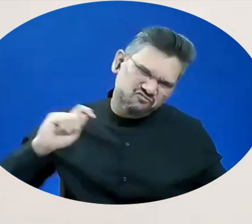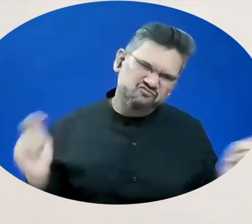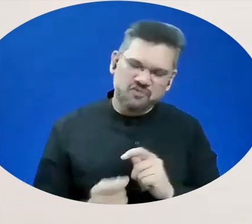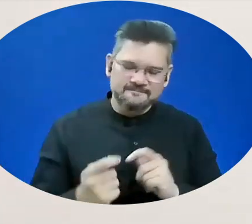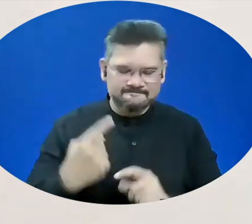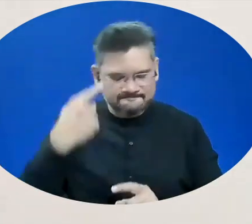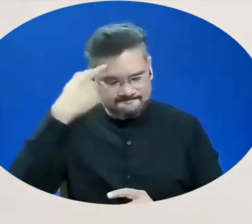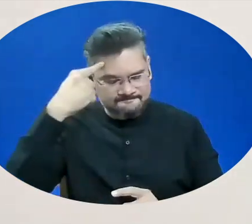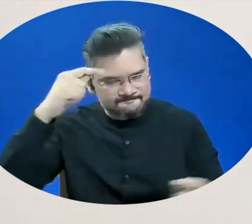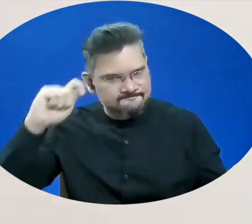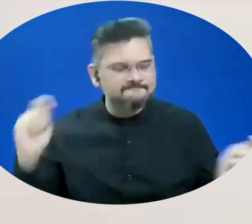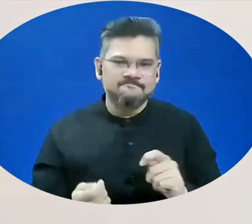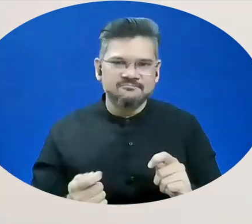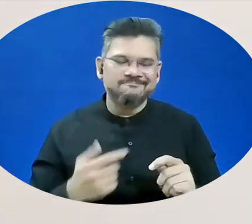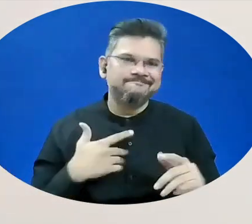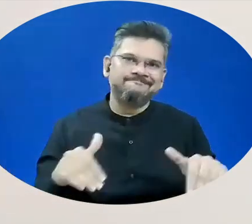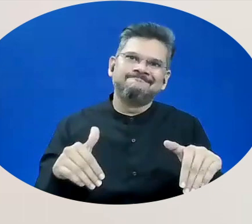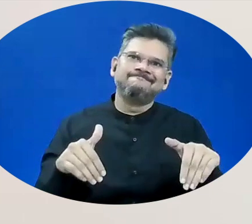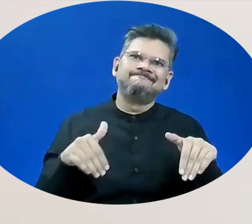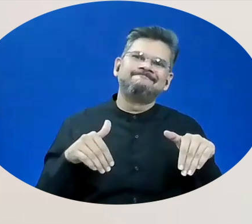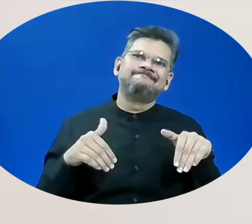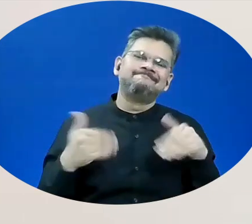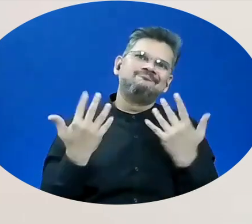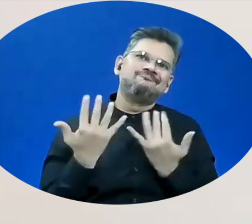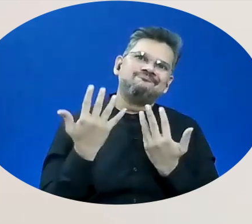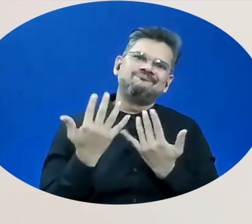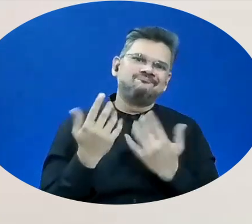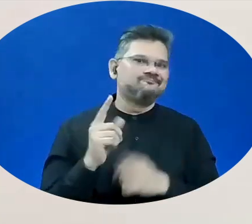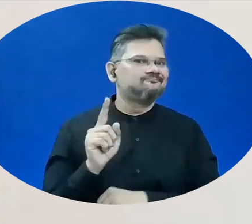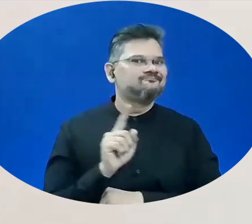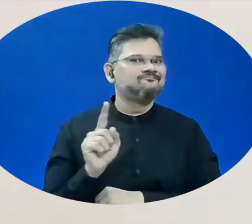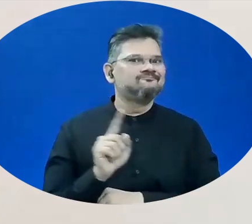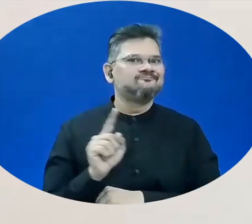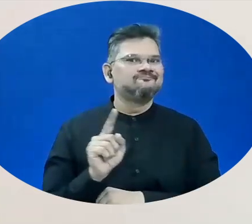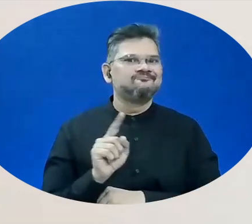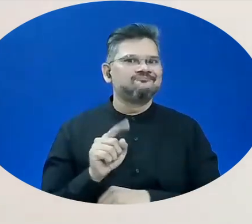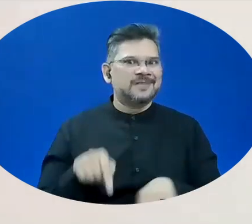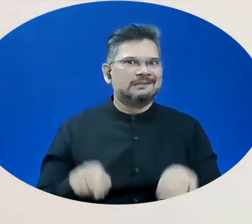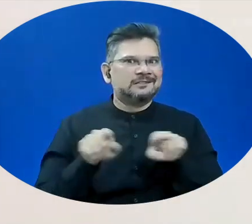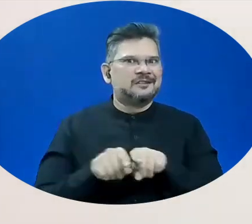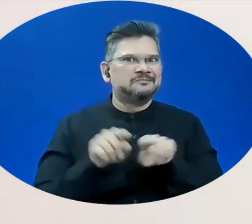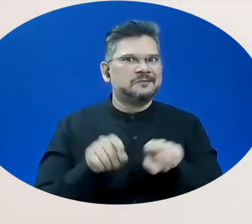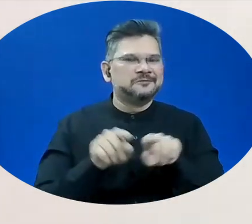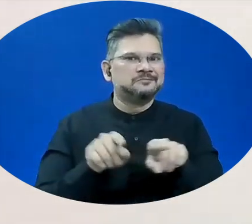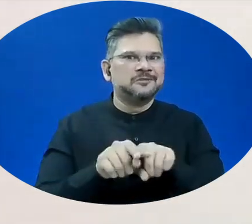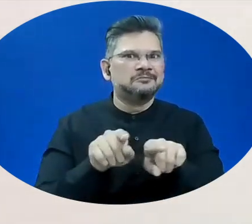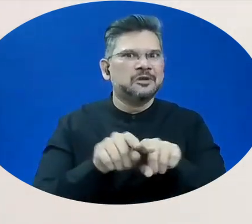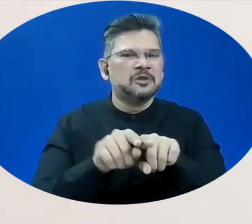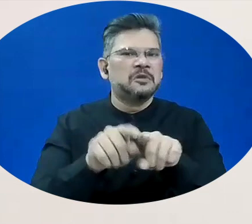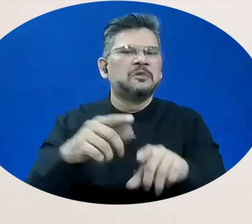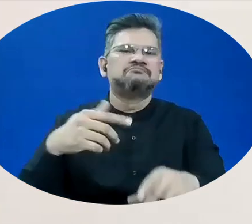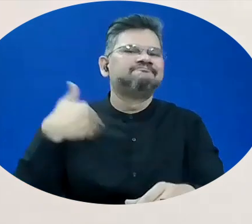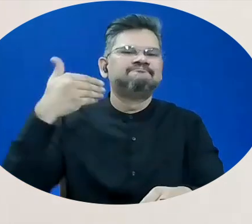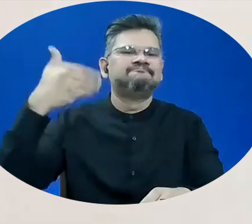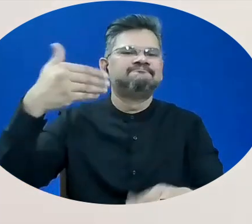because by doing the status quo, we're not going to get to what we all collectively have